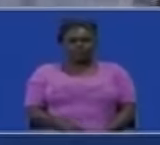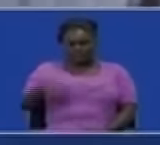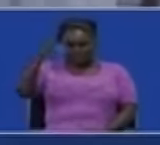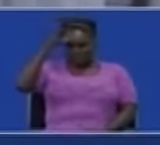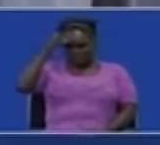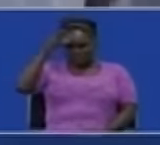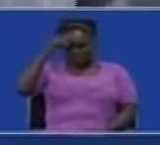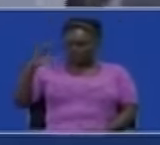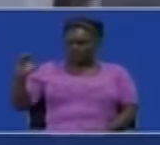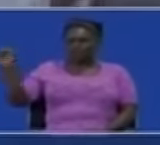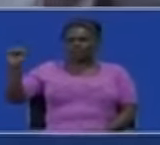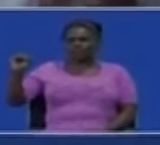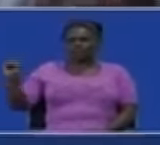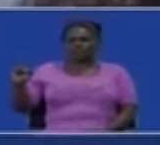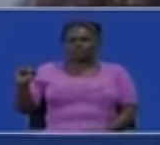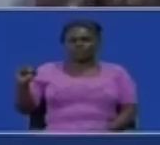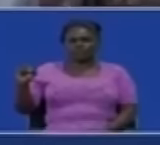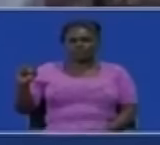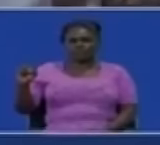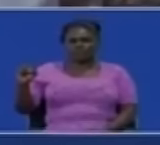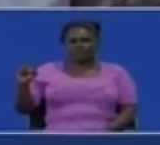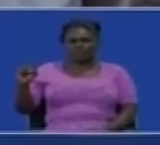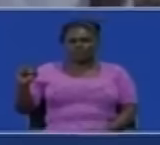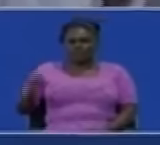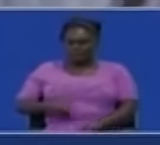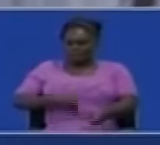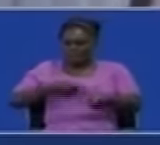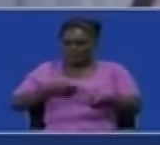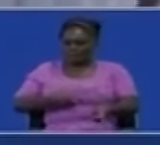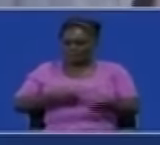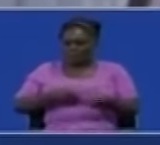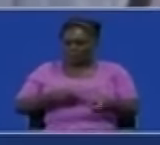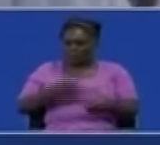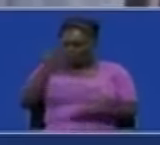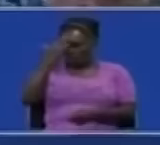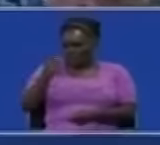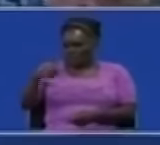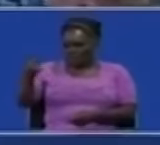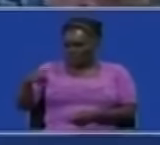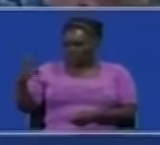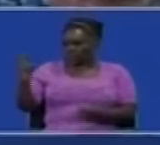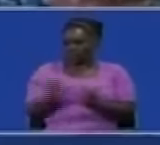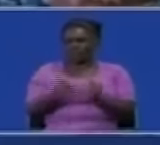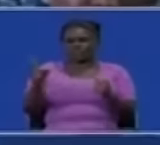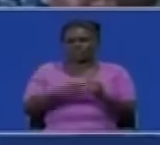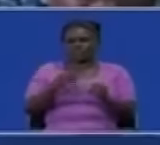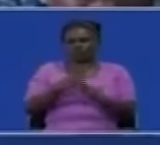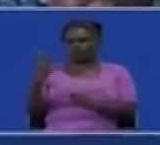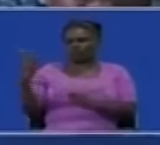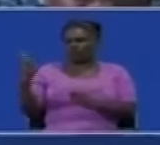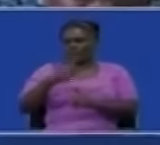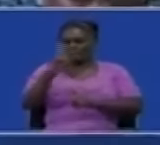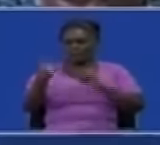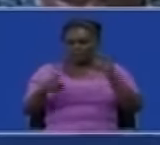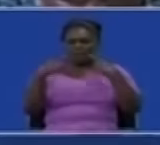Education Cabinet Secretary Dr. Fred Matiang'i has come under fire over the marking of the 2016 KCSE exams, which